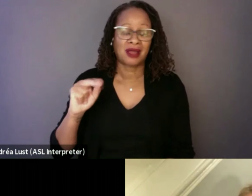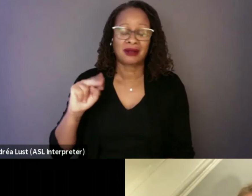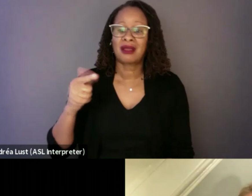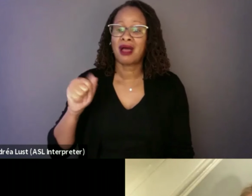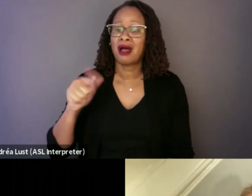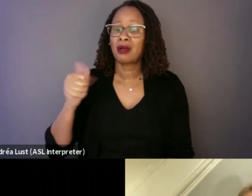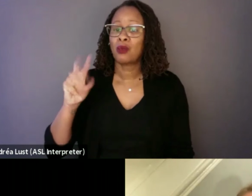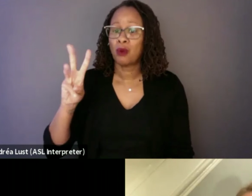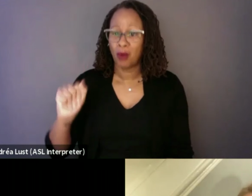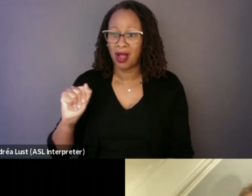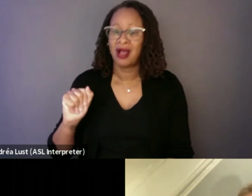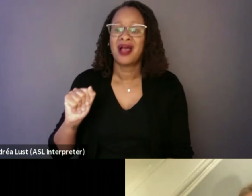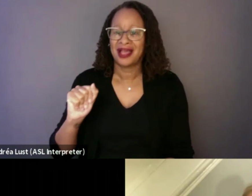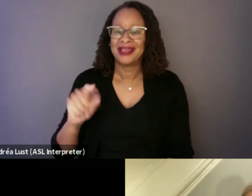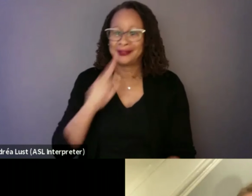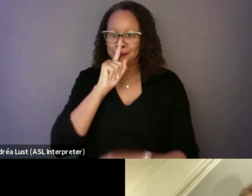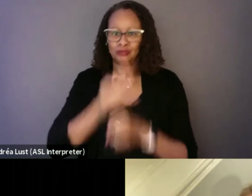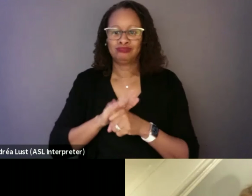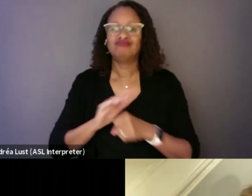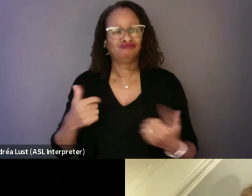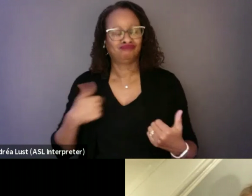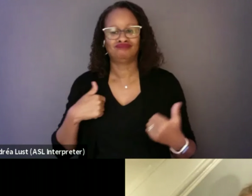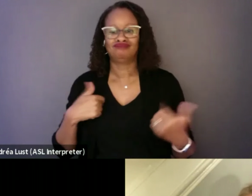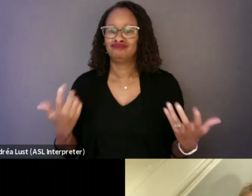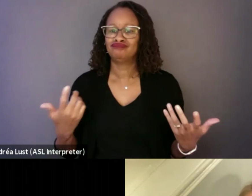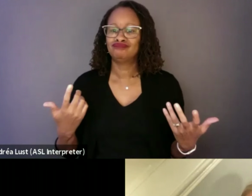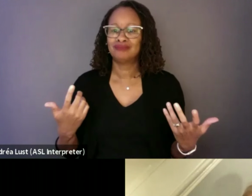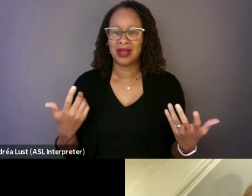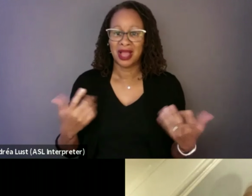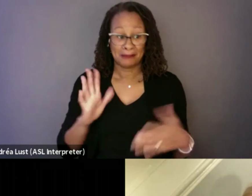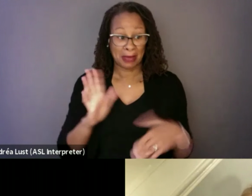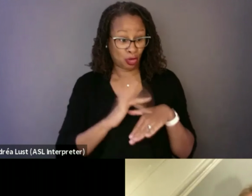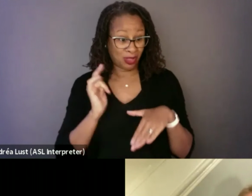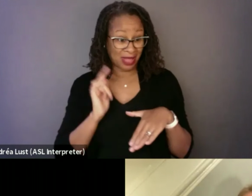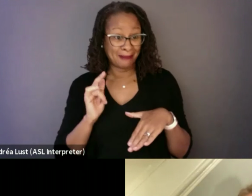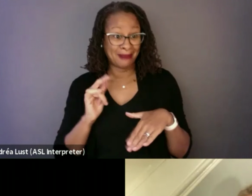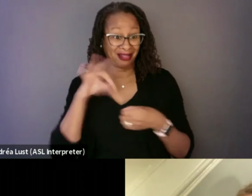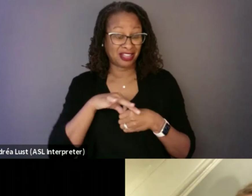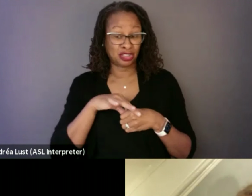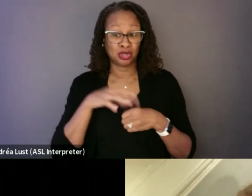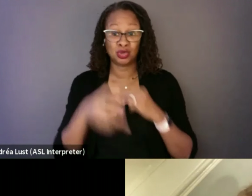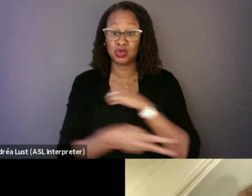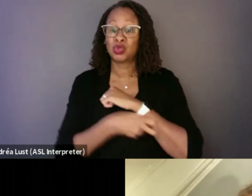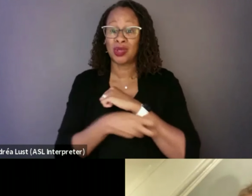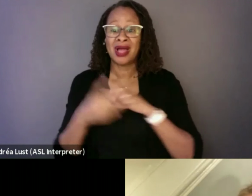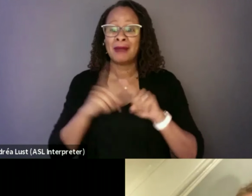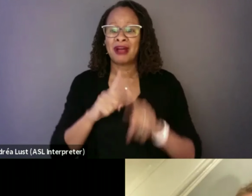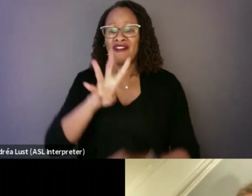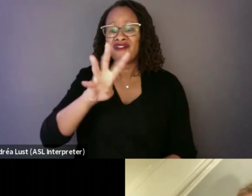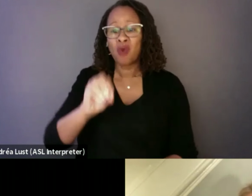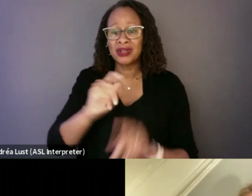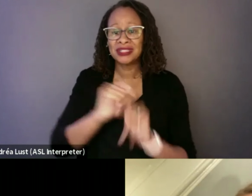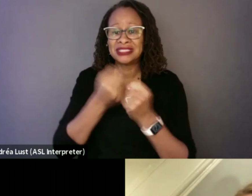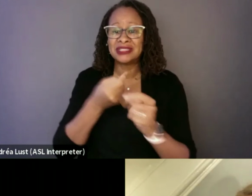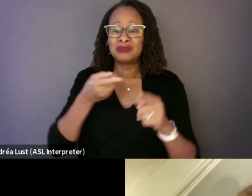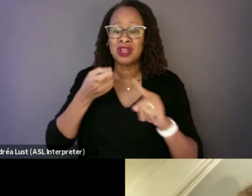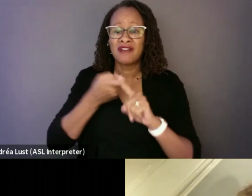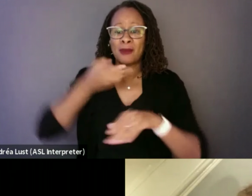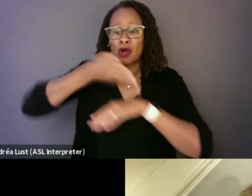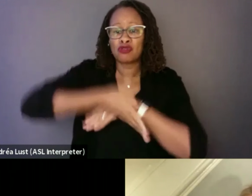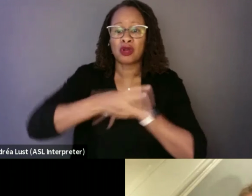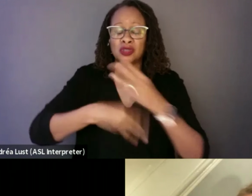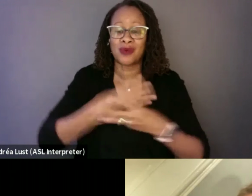election, because he can now say, you might claim that this election was stolen, but there were 40 teams from all over the world. None